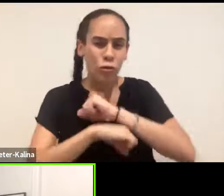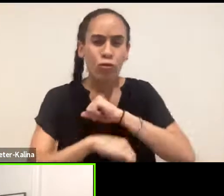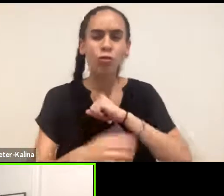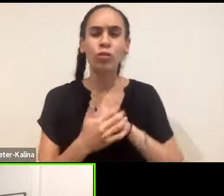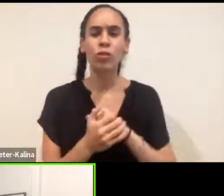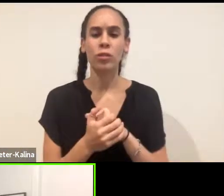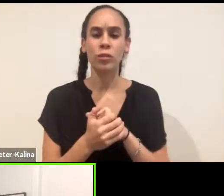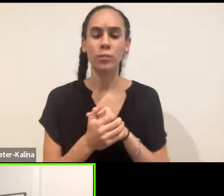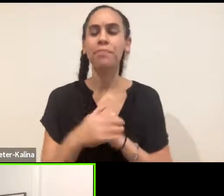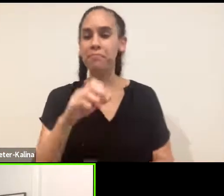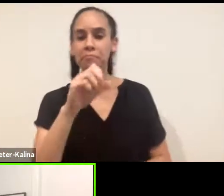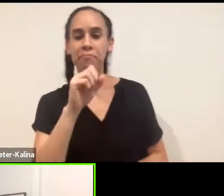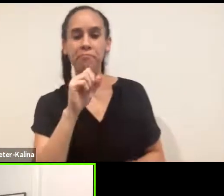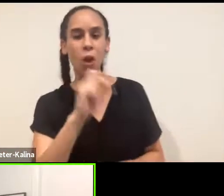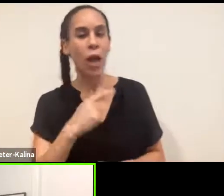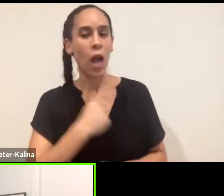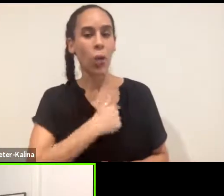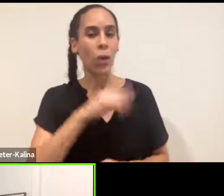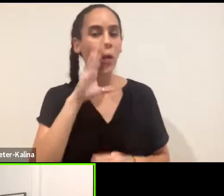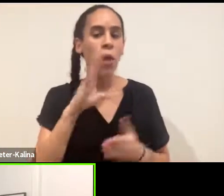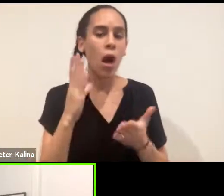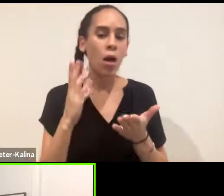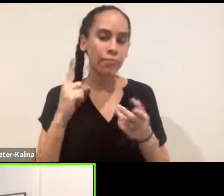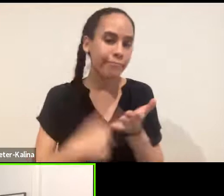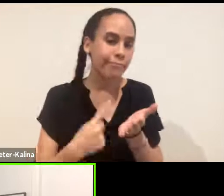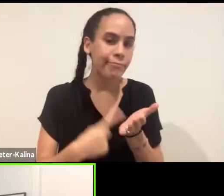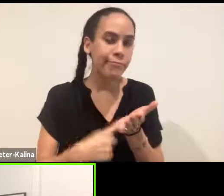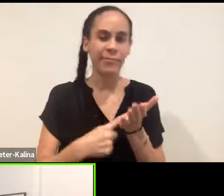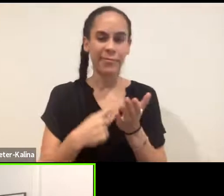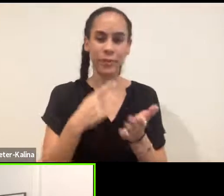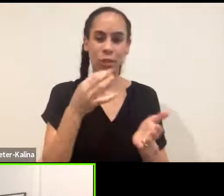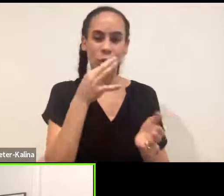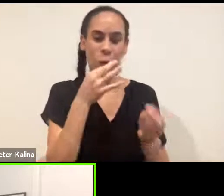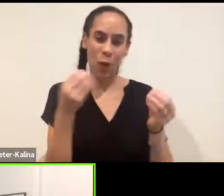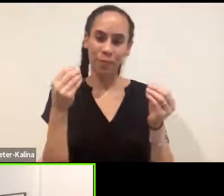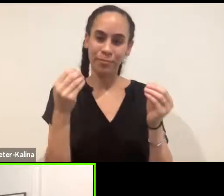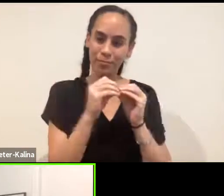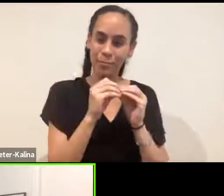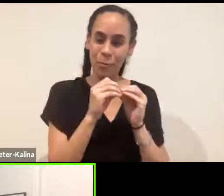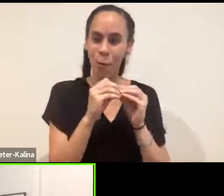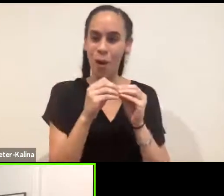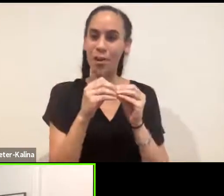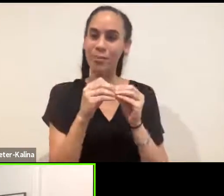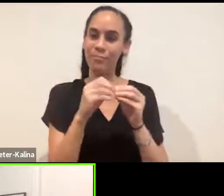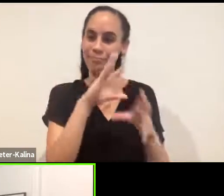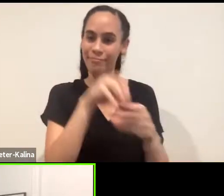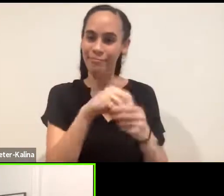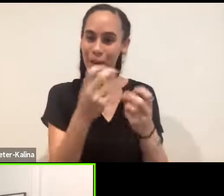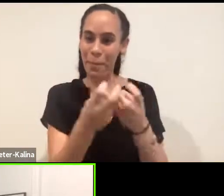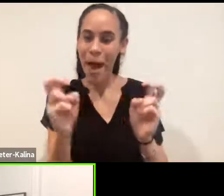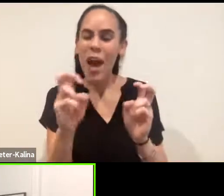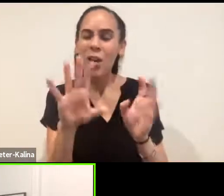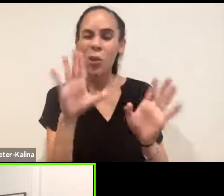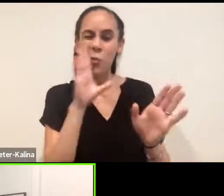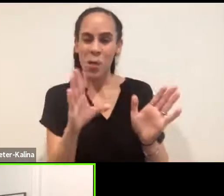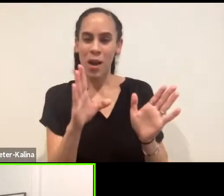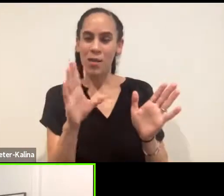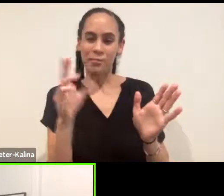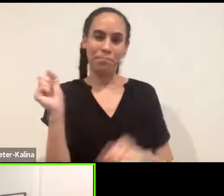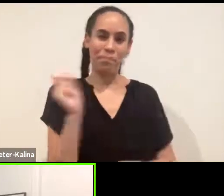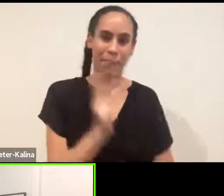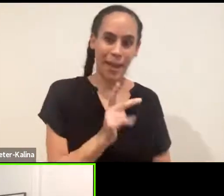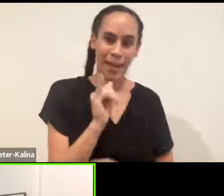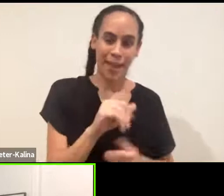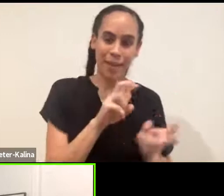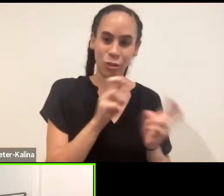various concepts, the continuum, and more coming up in the panel that you'll be moderating. So we'll come back to that. But just another moment longer on